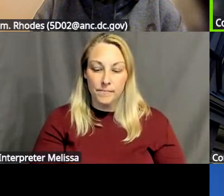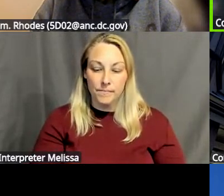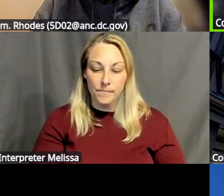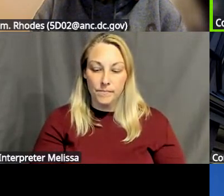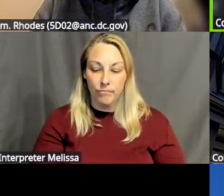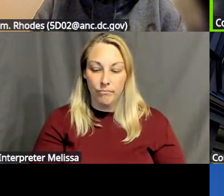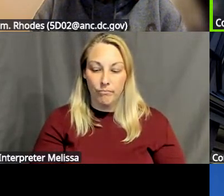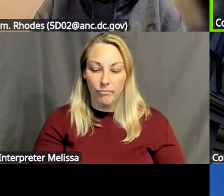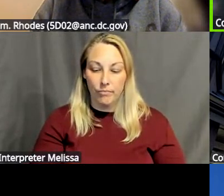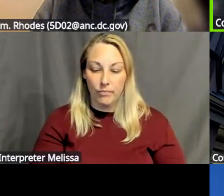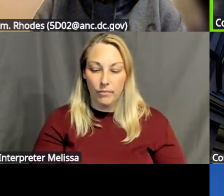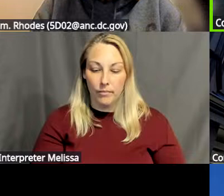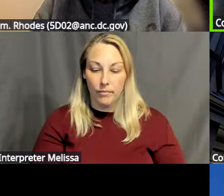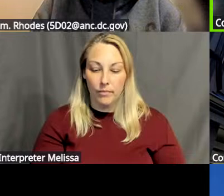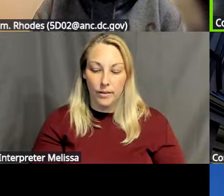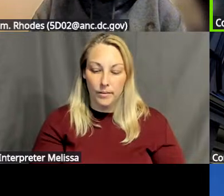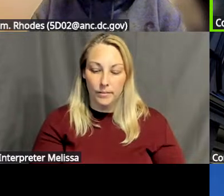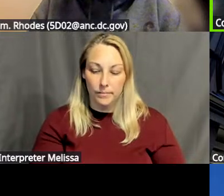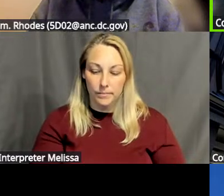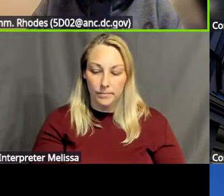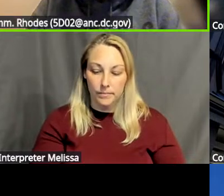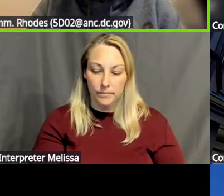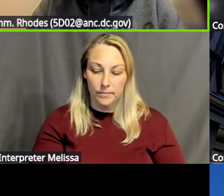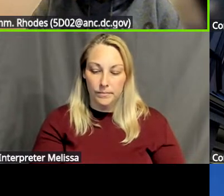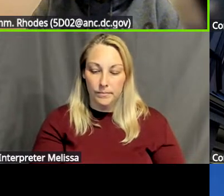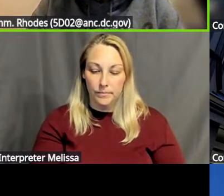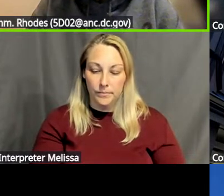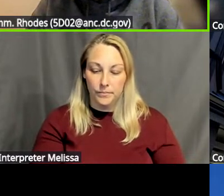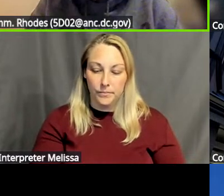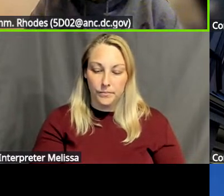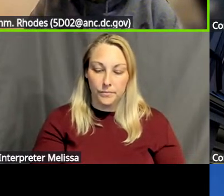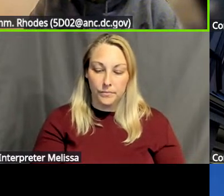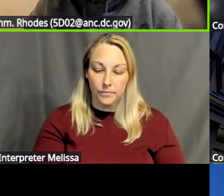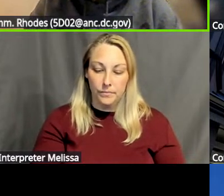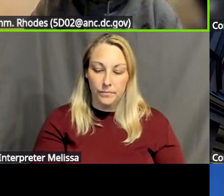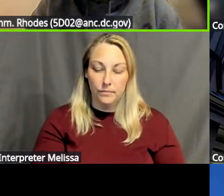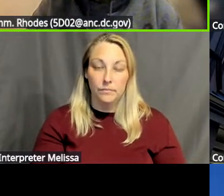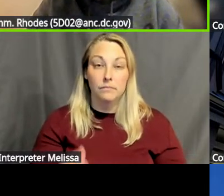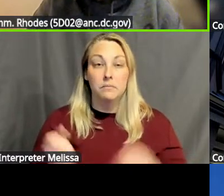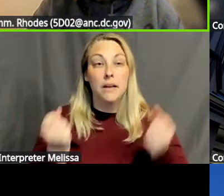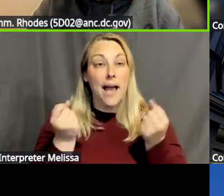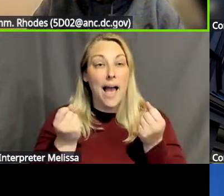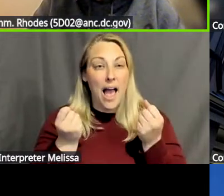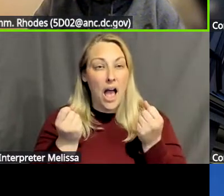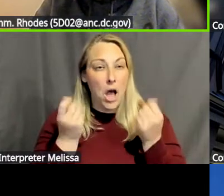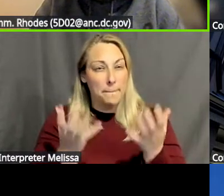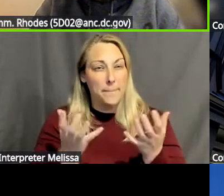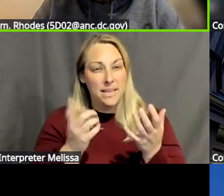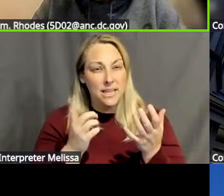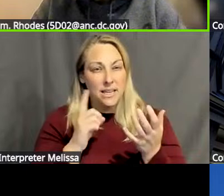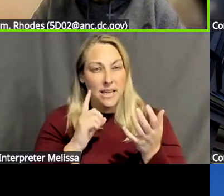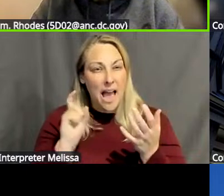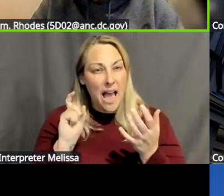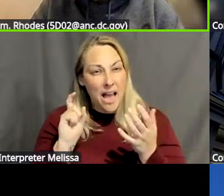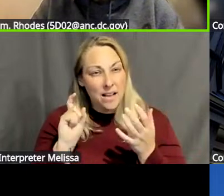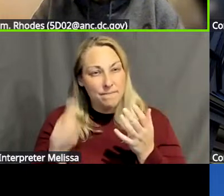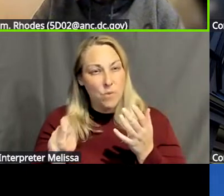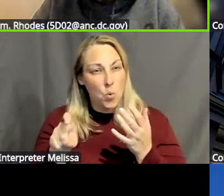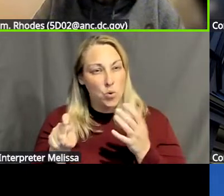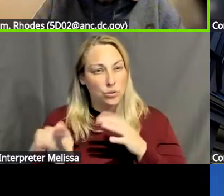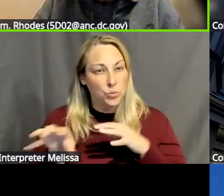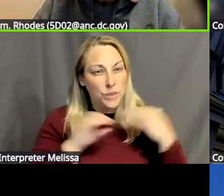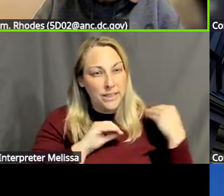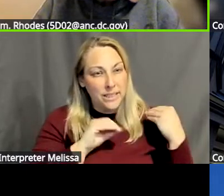How many were displaced? There was a total of 4 legal residents that